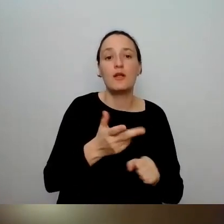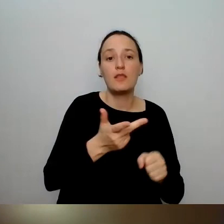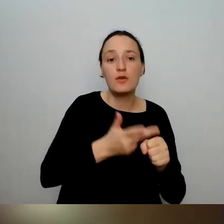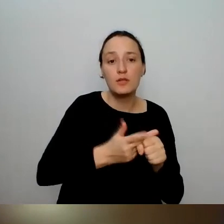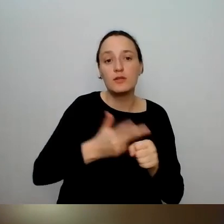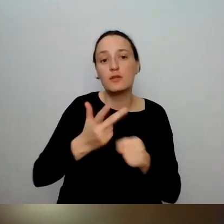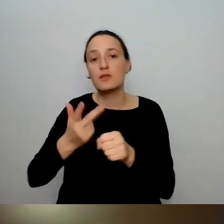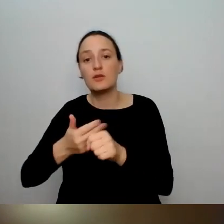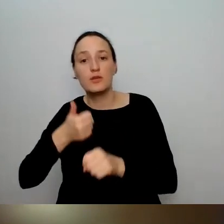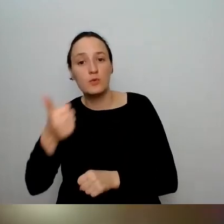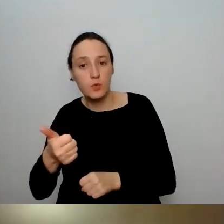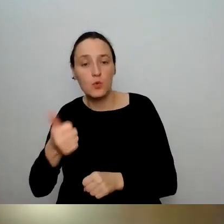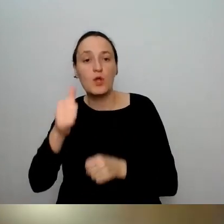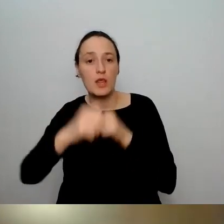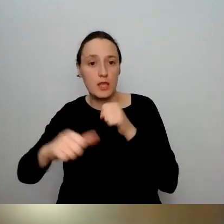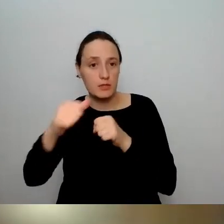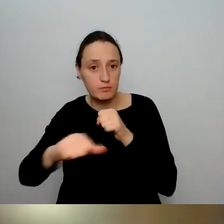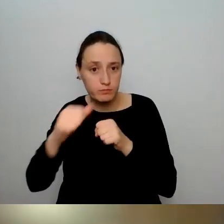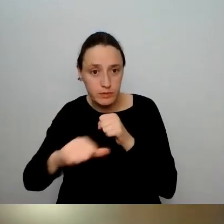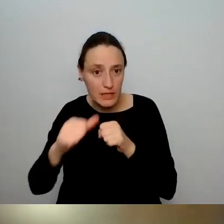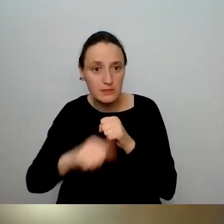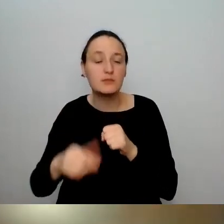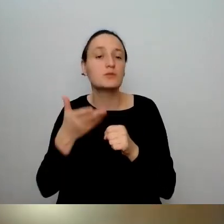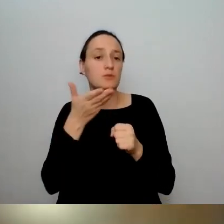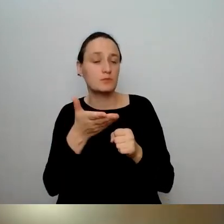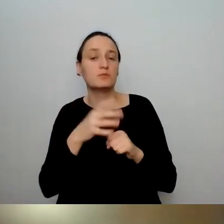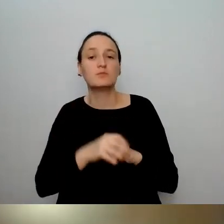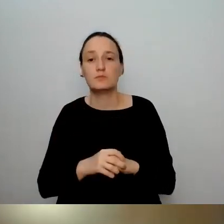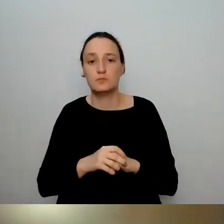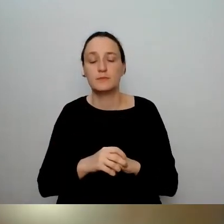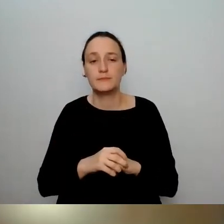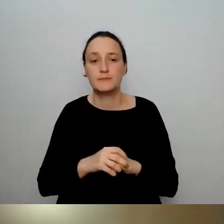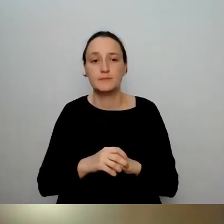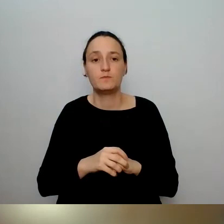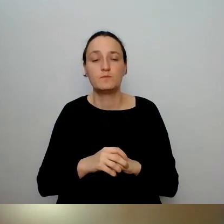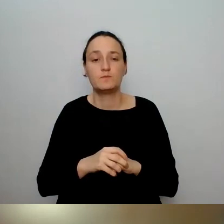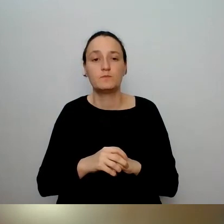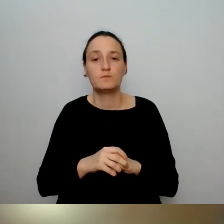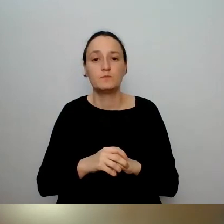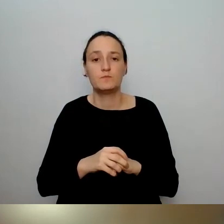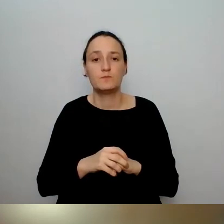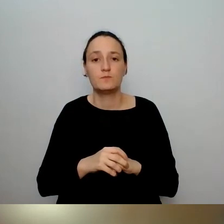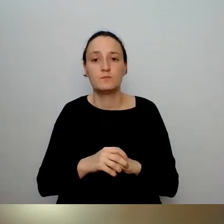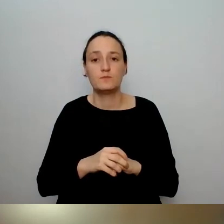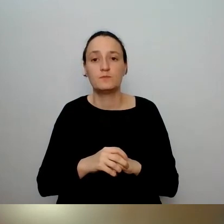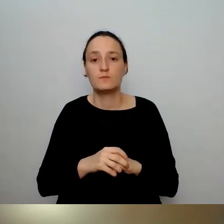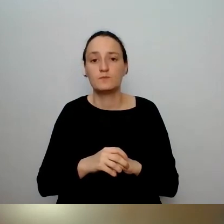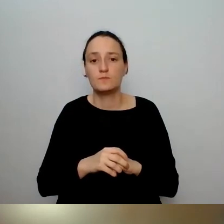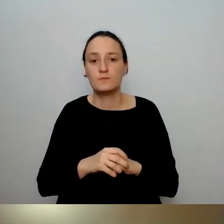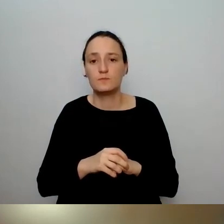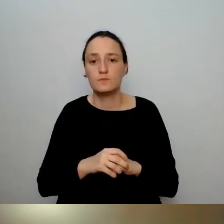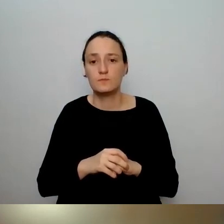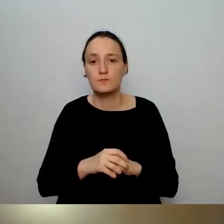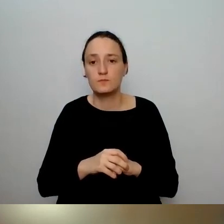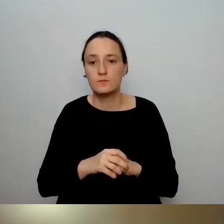July. So at the end of the next month. Its main topics are astronomy,